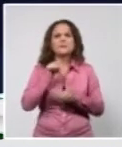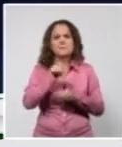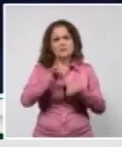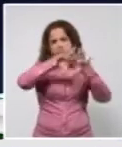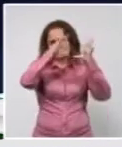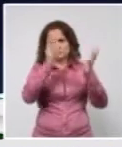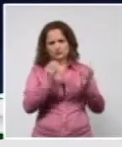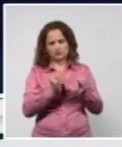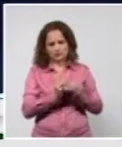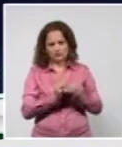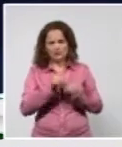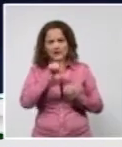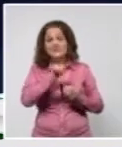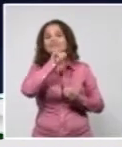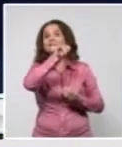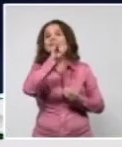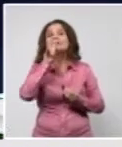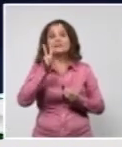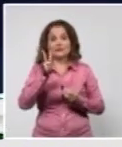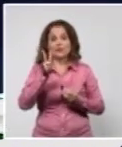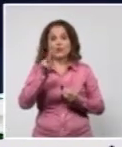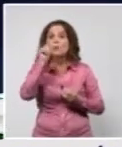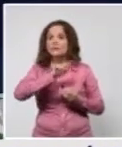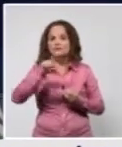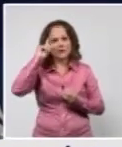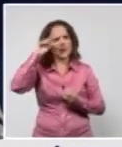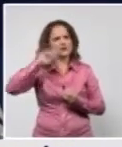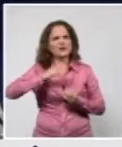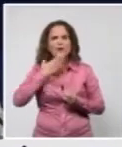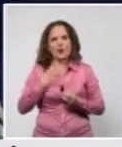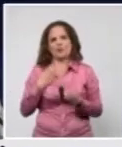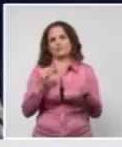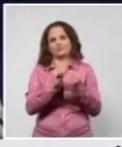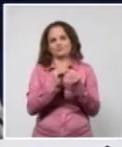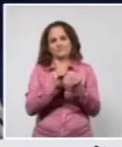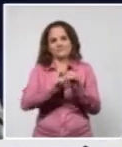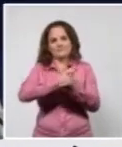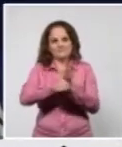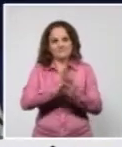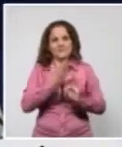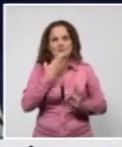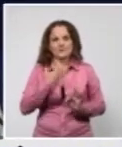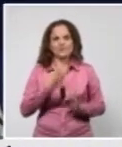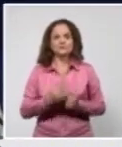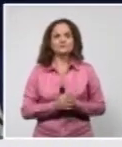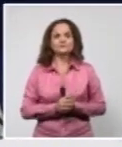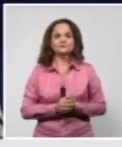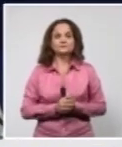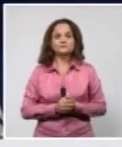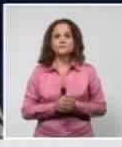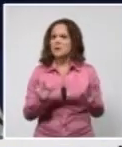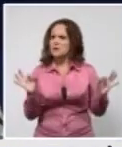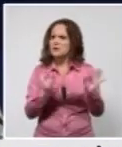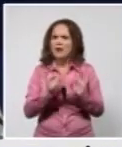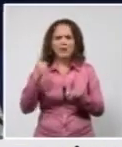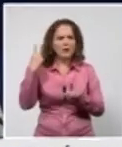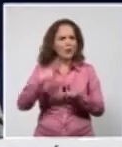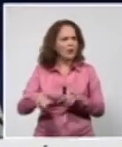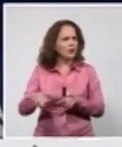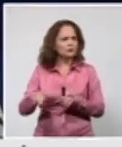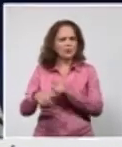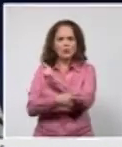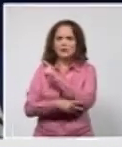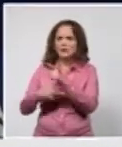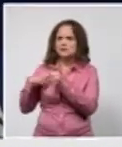of age, 15 between 40 and 59, and 9 belong to the 60 or more years of age